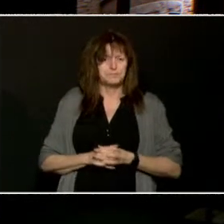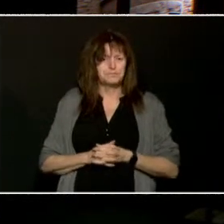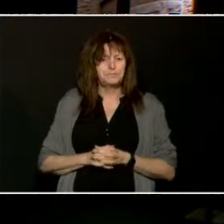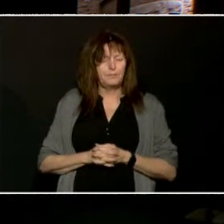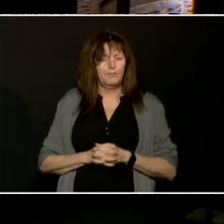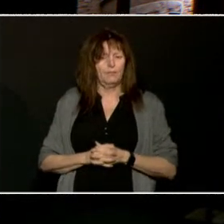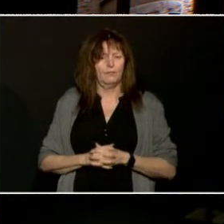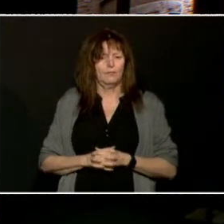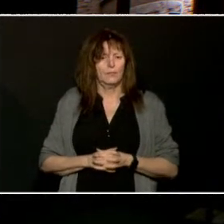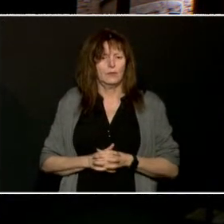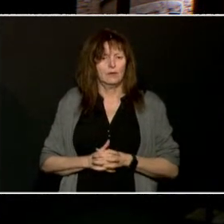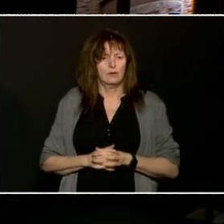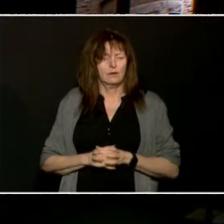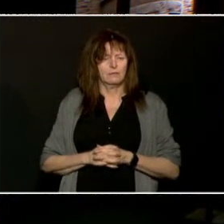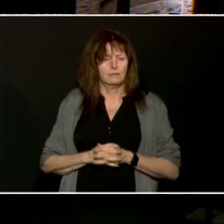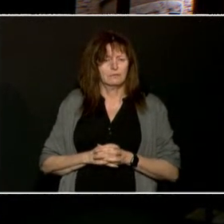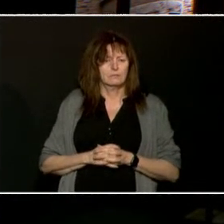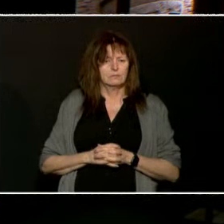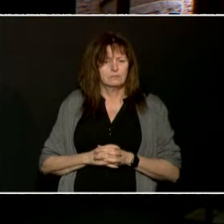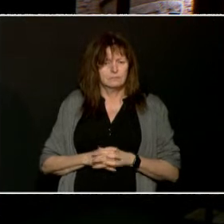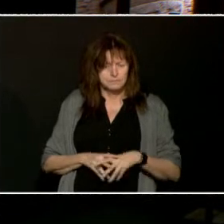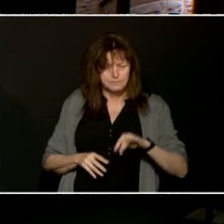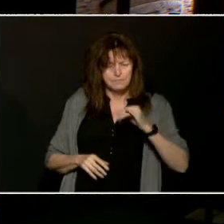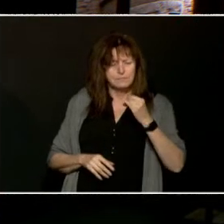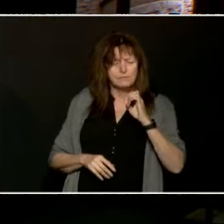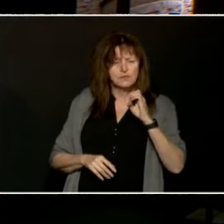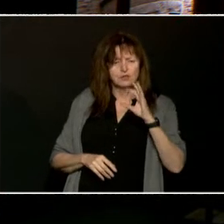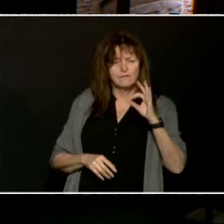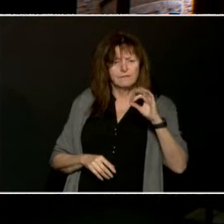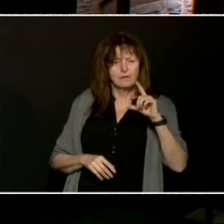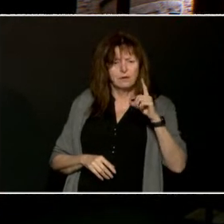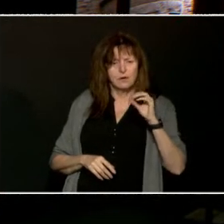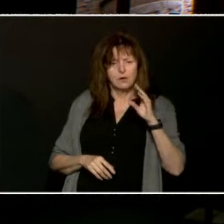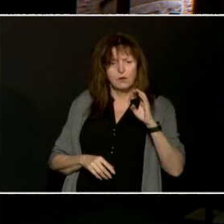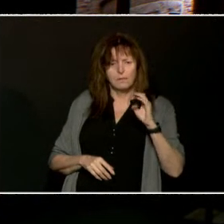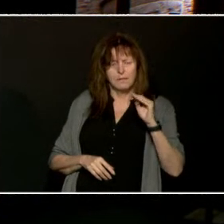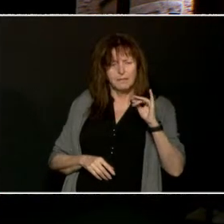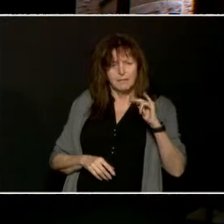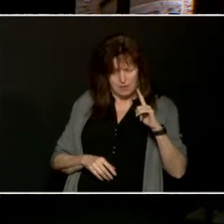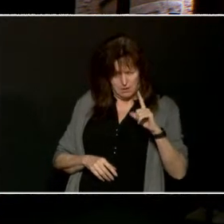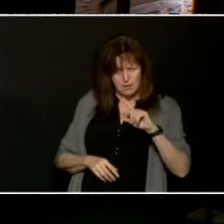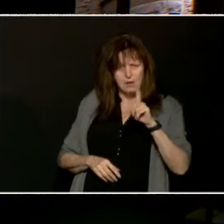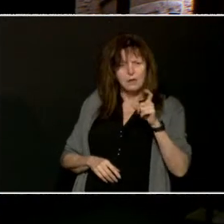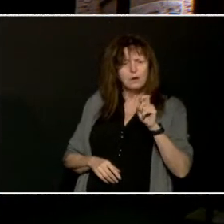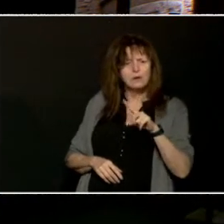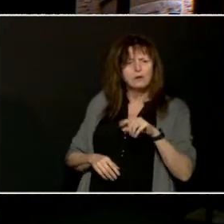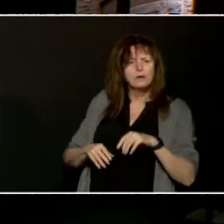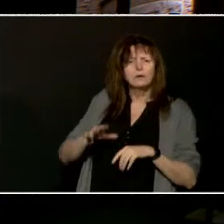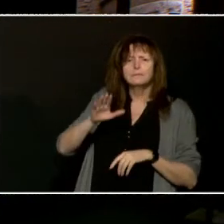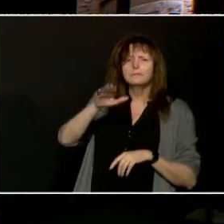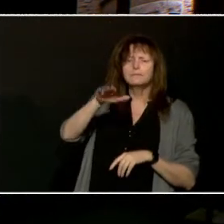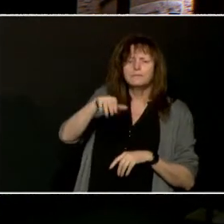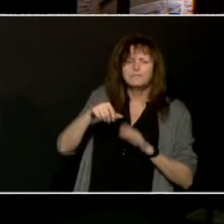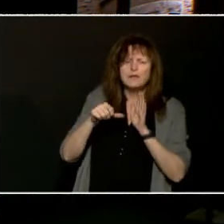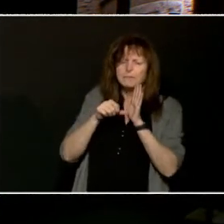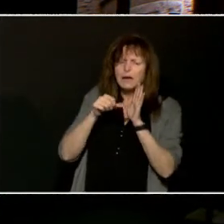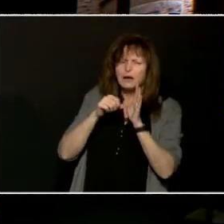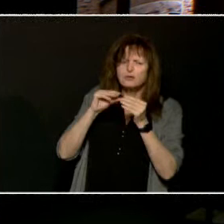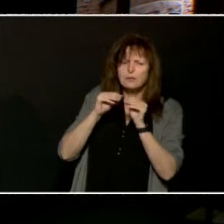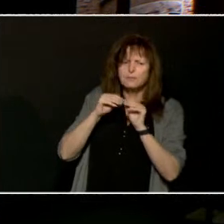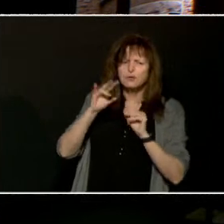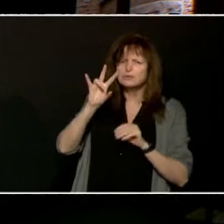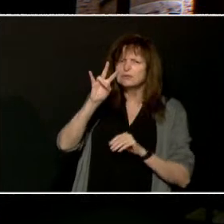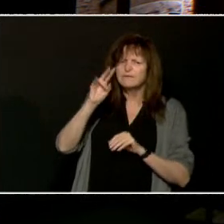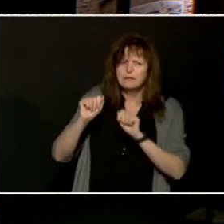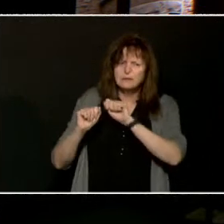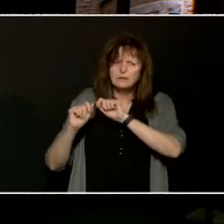and Mail. Oh, hi, thanks. I wanted to ask a question about the graph on page 7. And I think